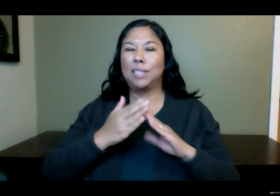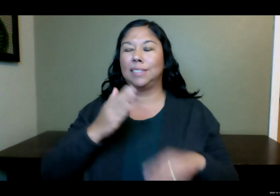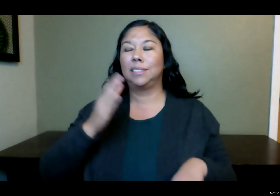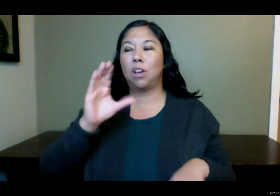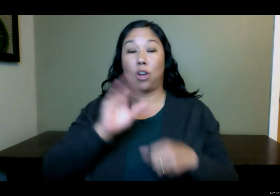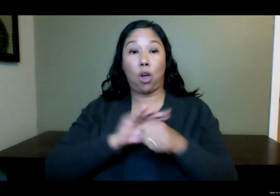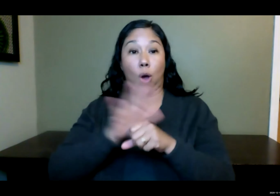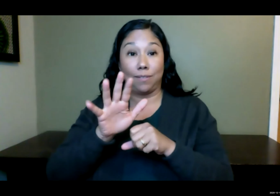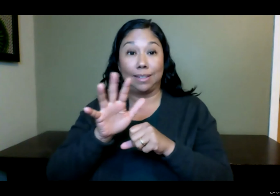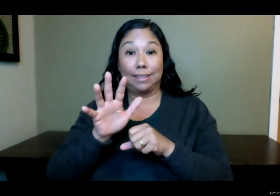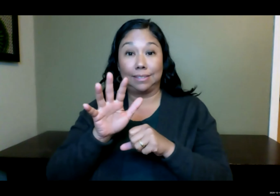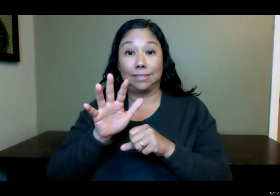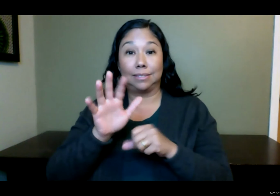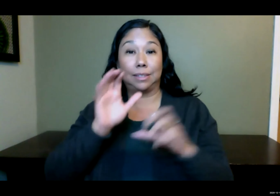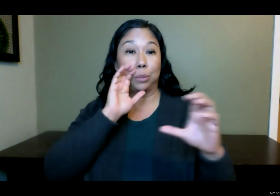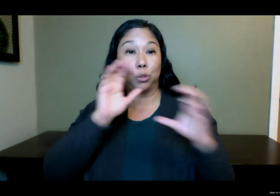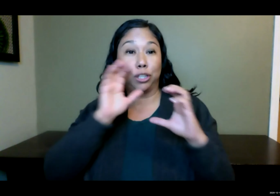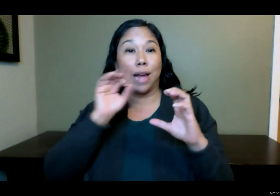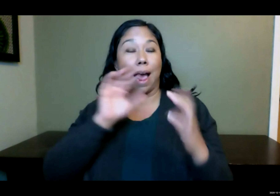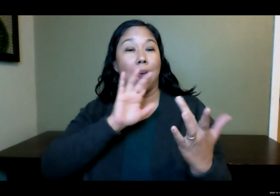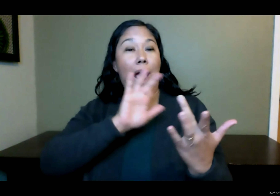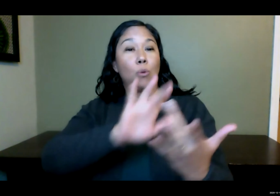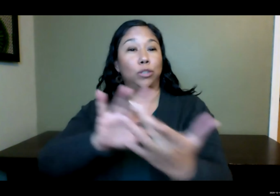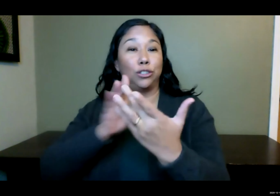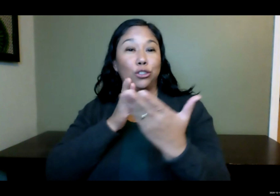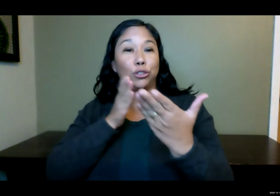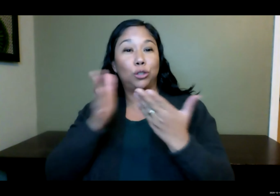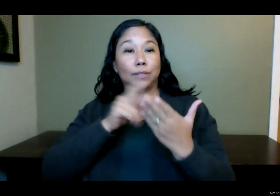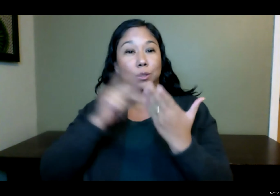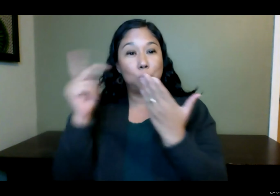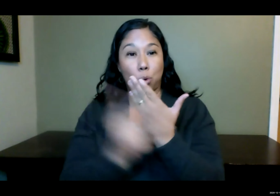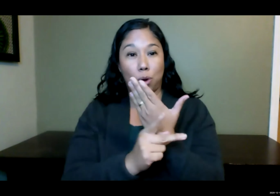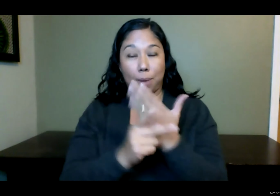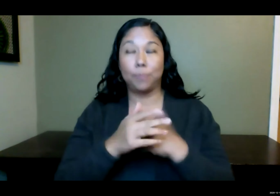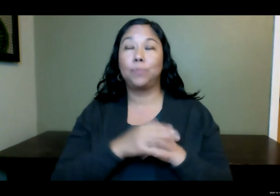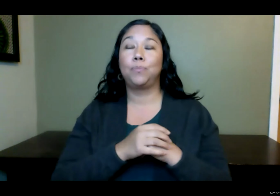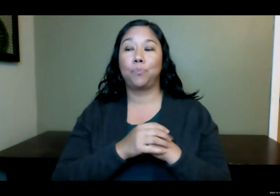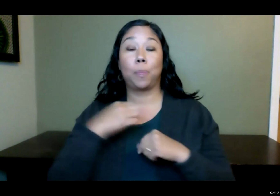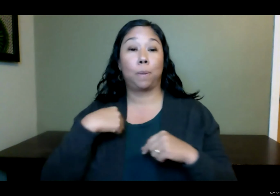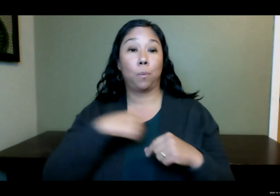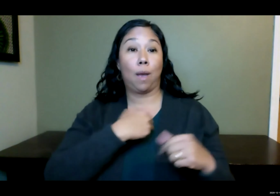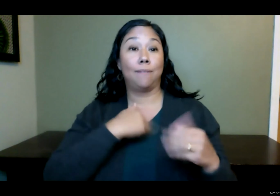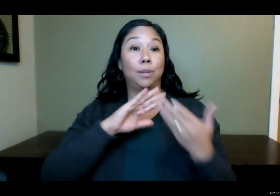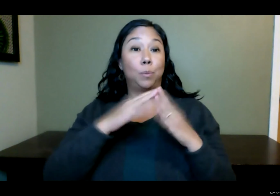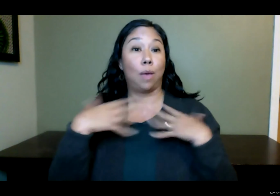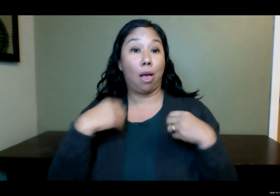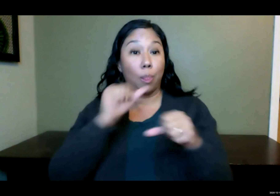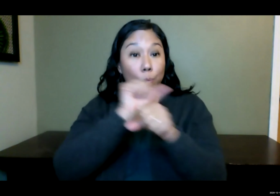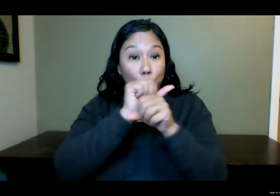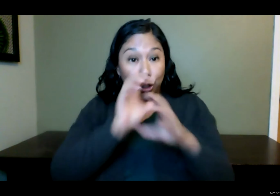COVID-19 Communication and Outreach Services program. We have community health